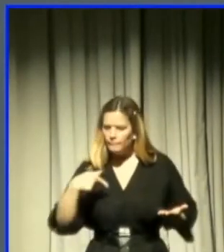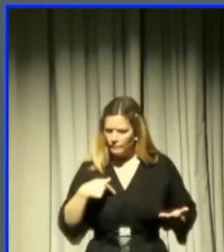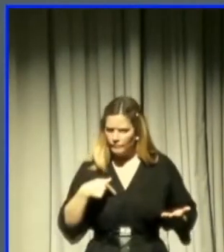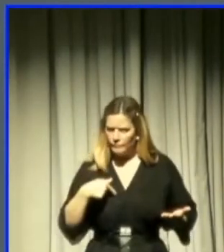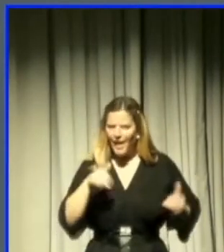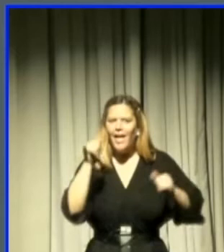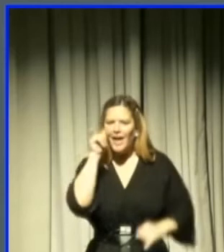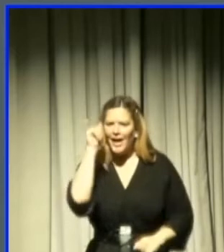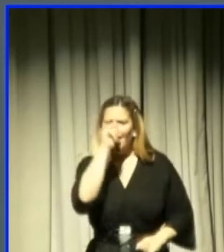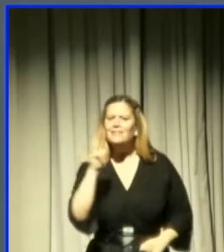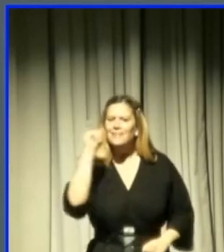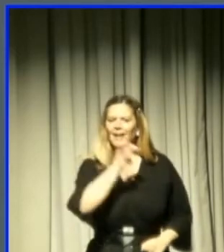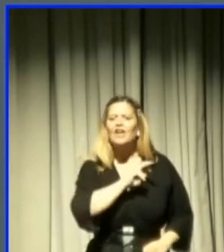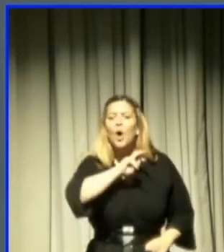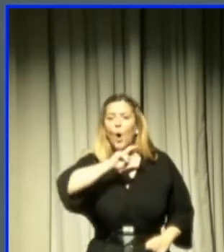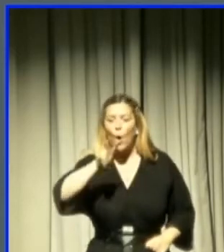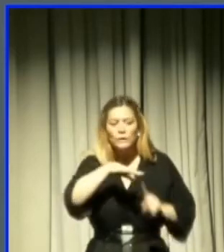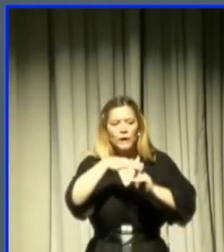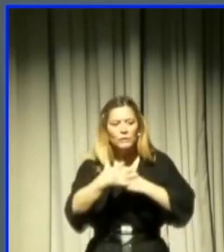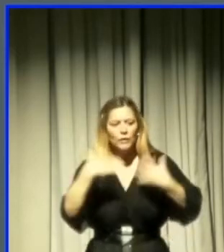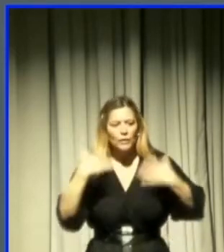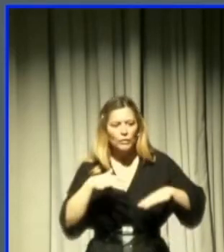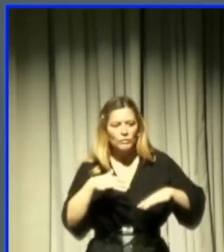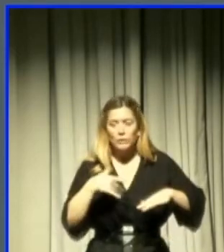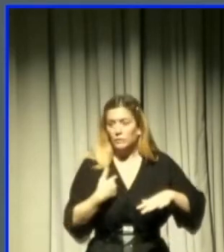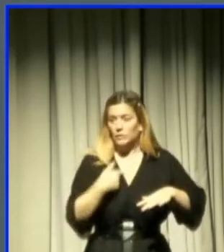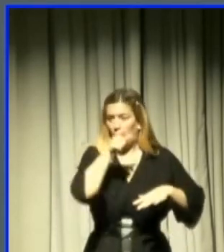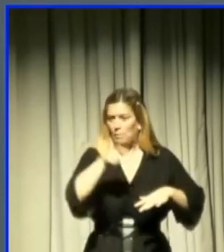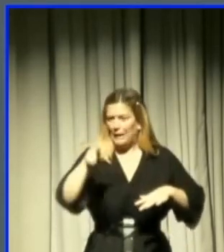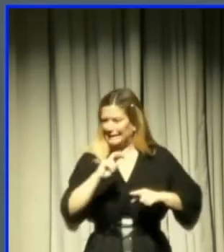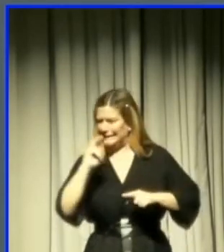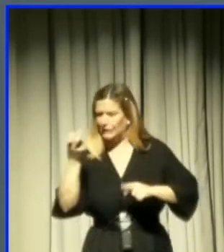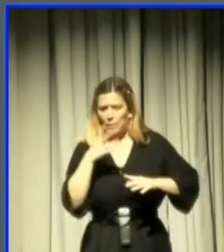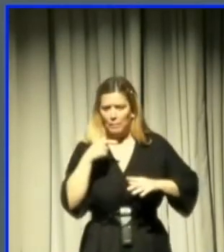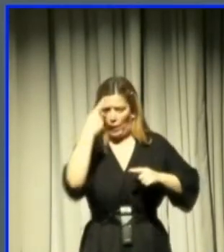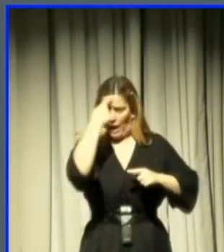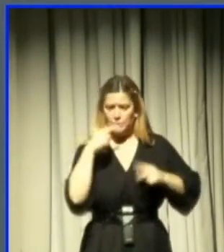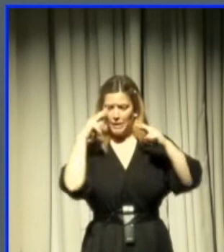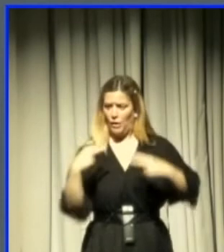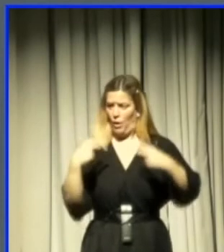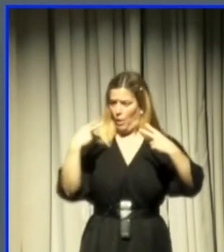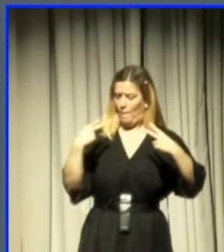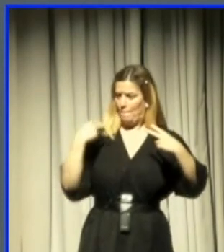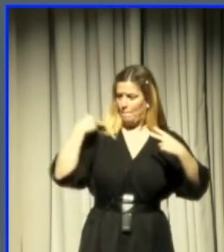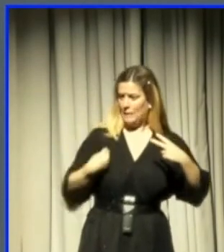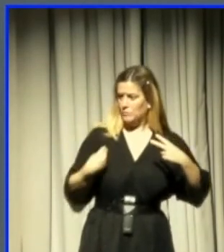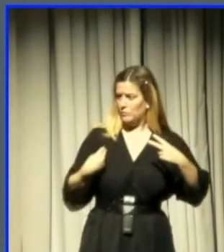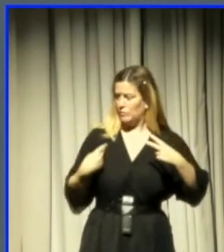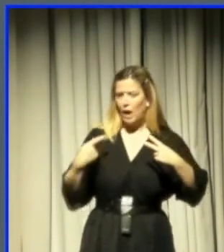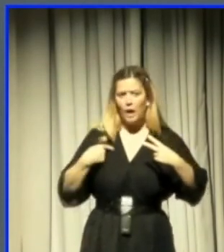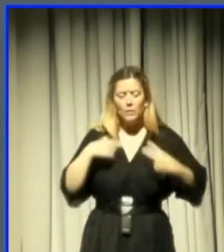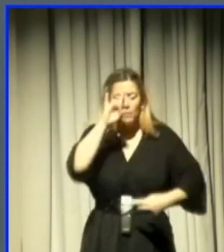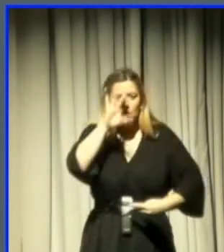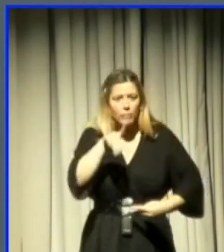look-alike people. So there's plenty of people. This is something I was shocked to discover that try to look